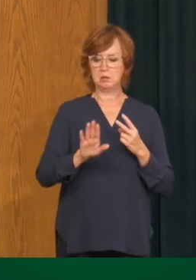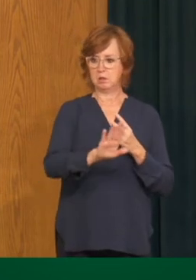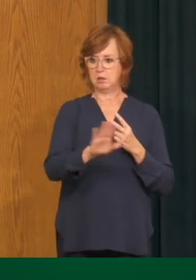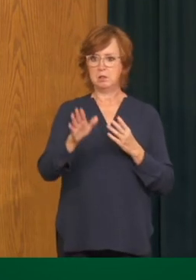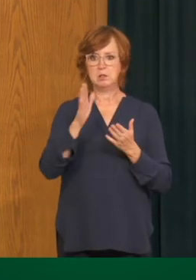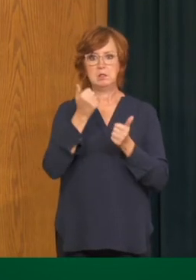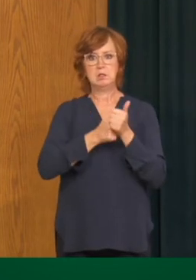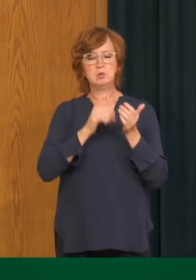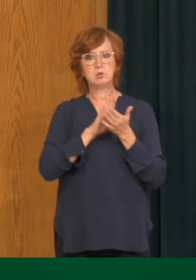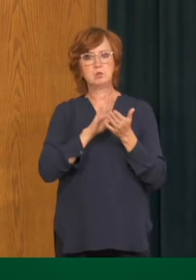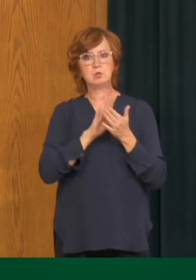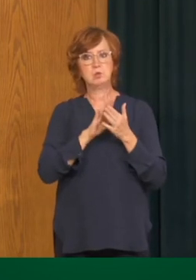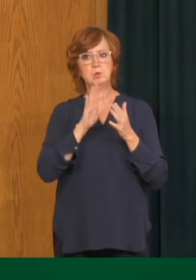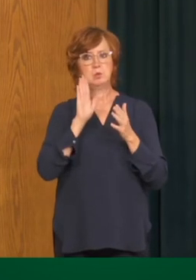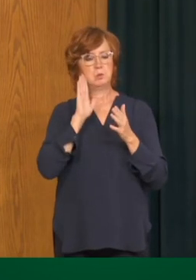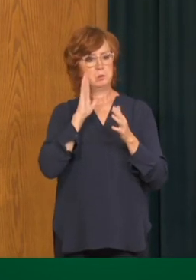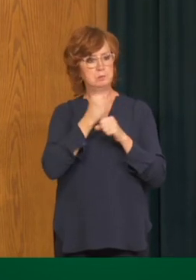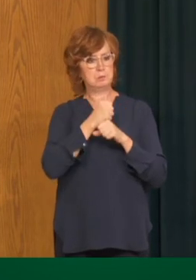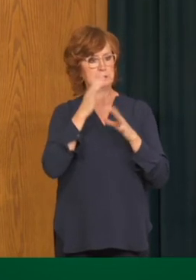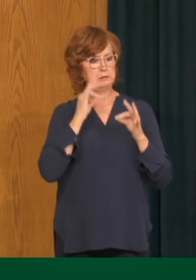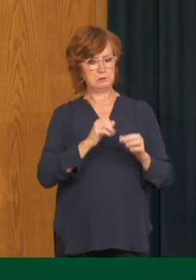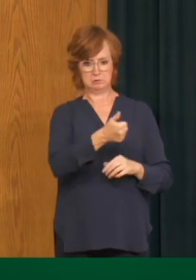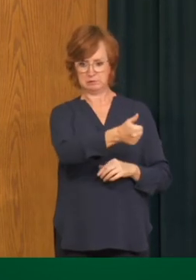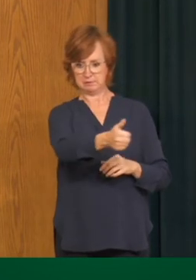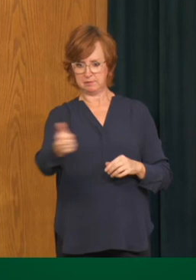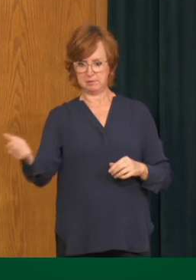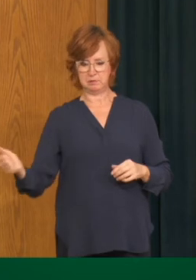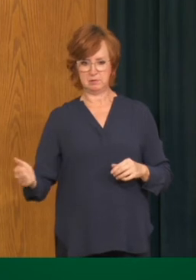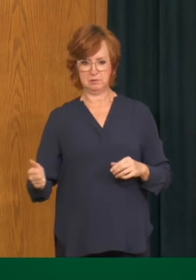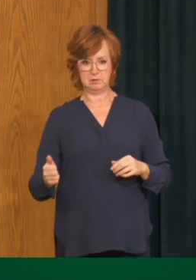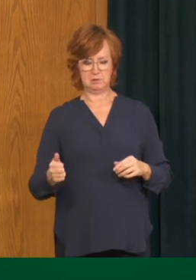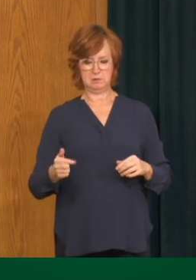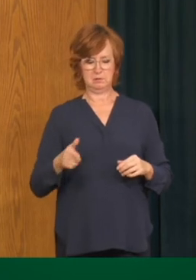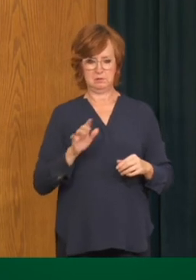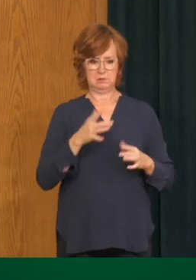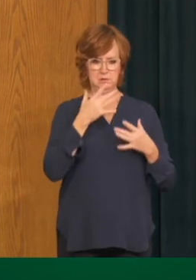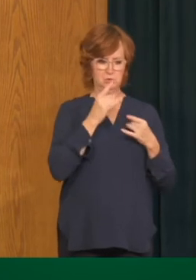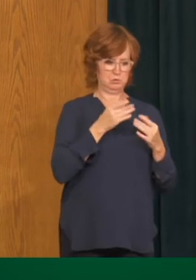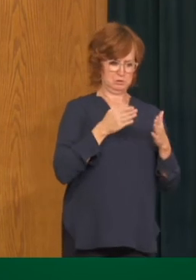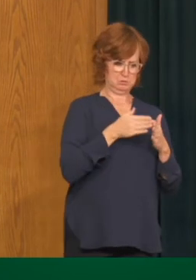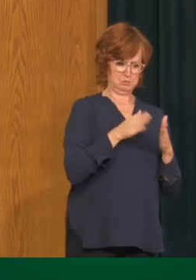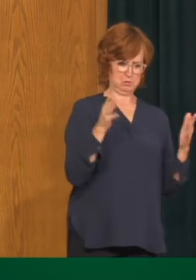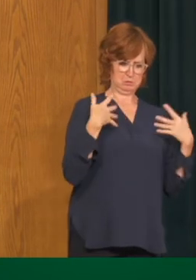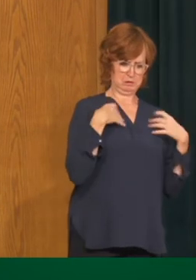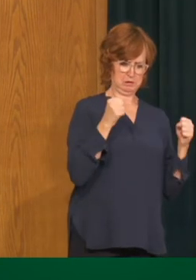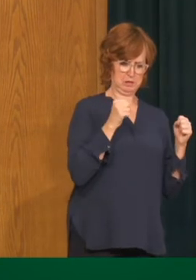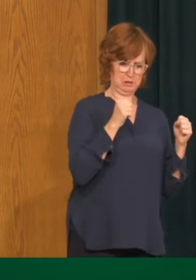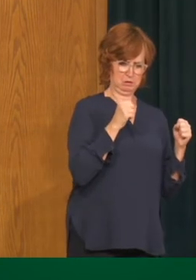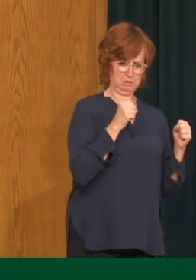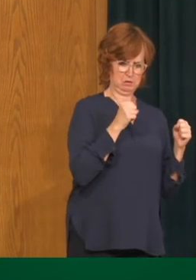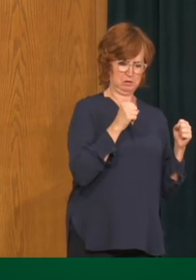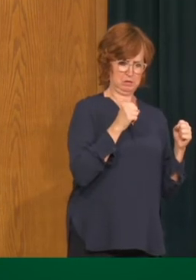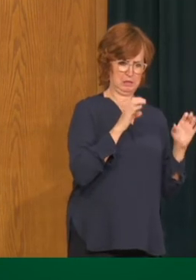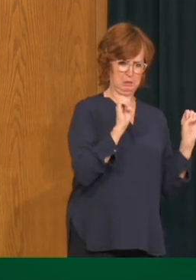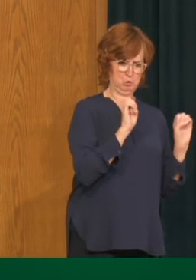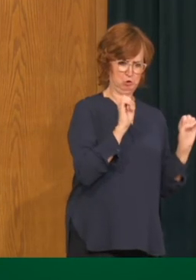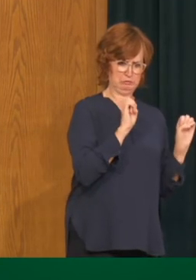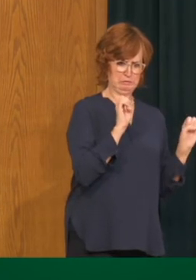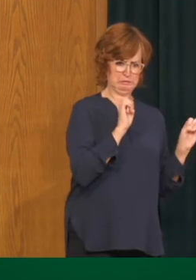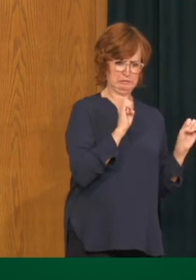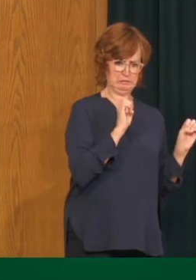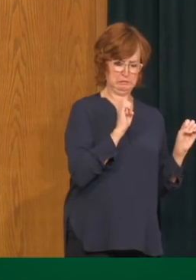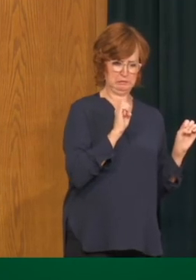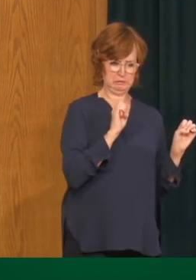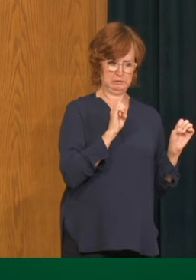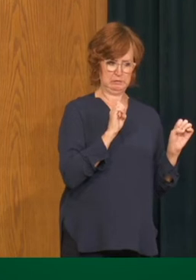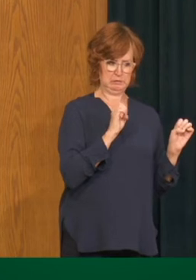makers, but who is making the ultimate decision here, given that it's a public health situation, a public health emergency? Is the